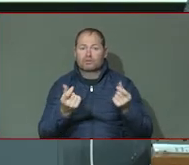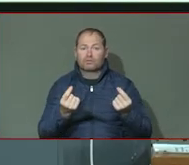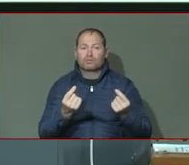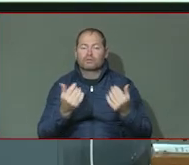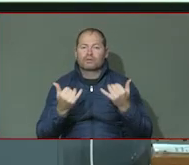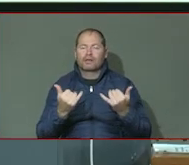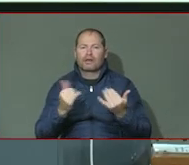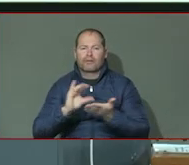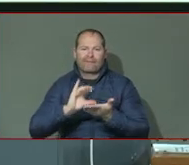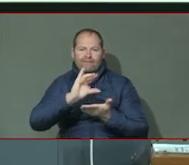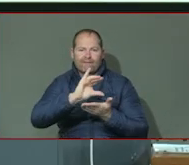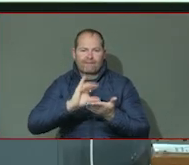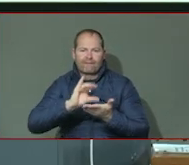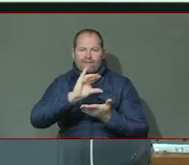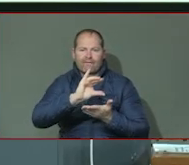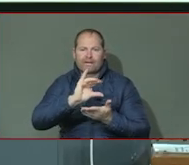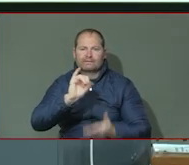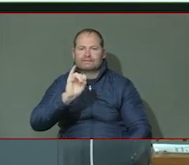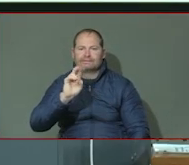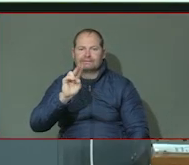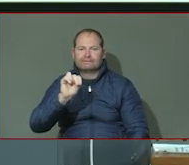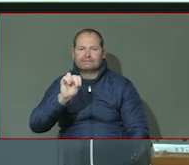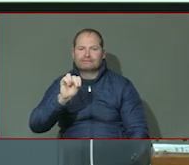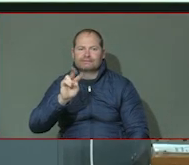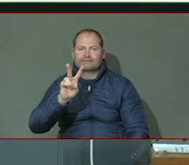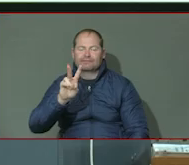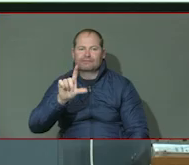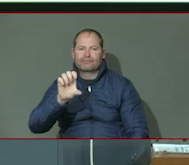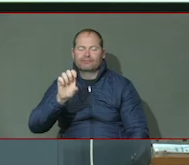investing activities has to do with